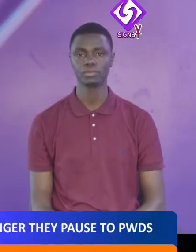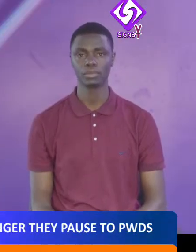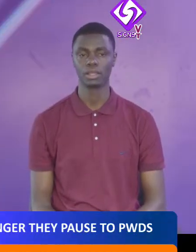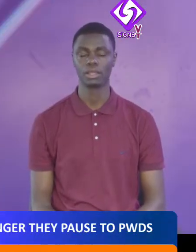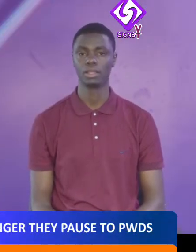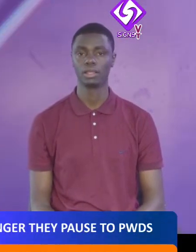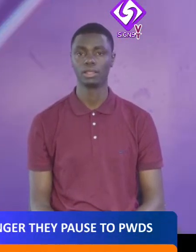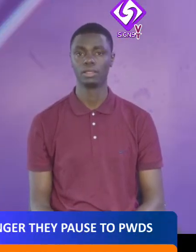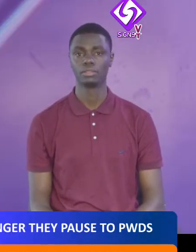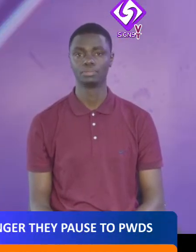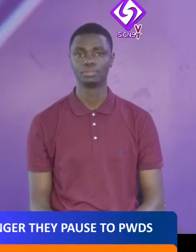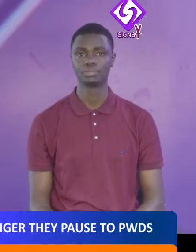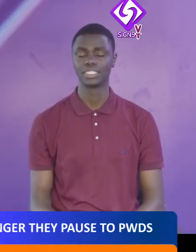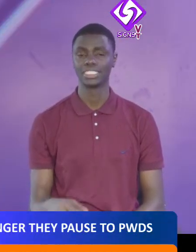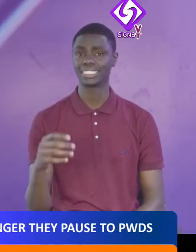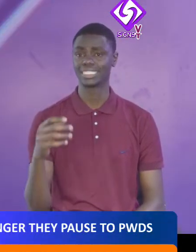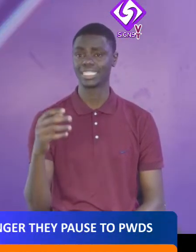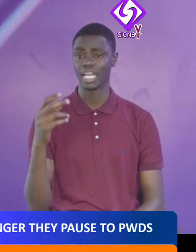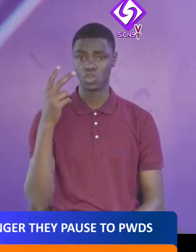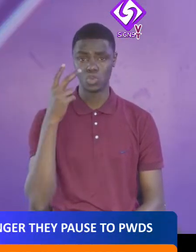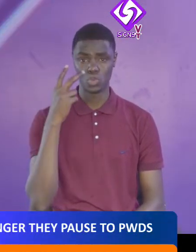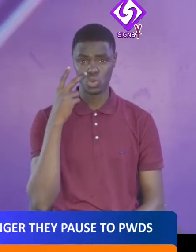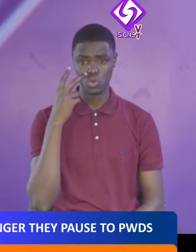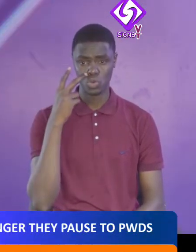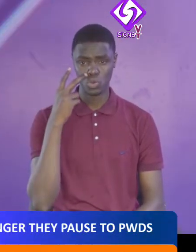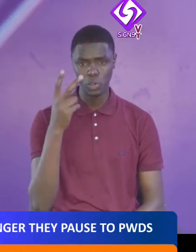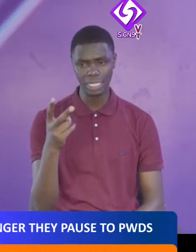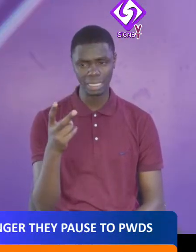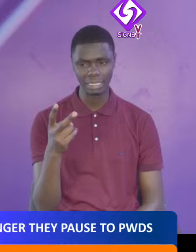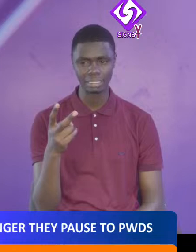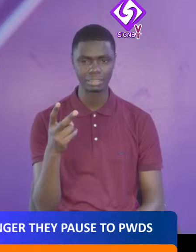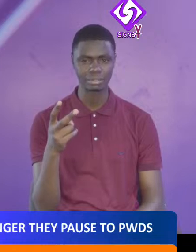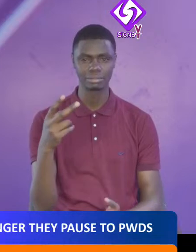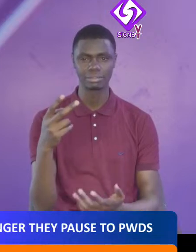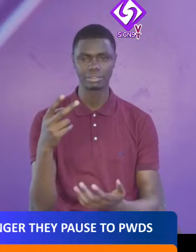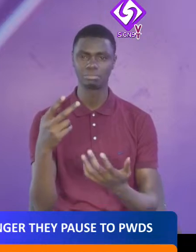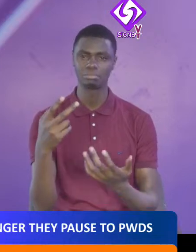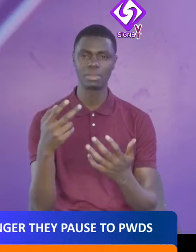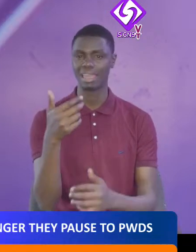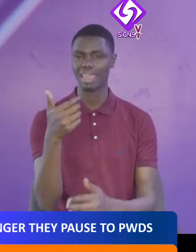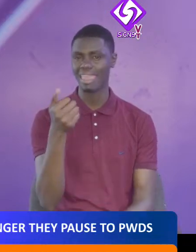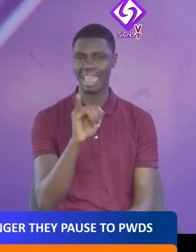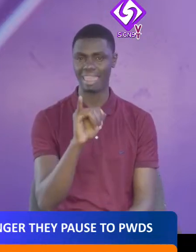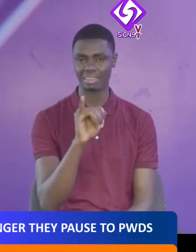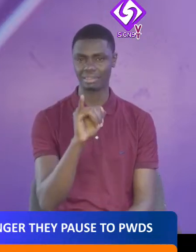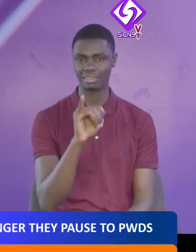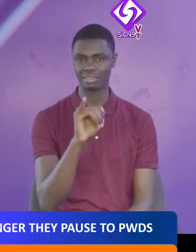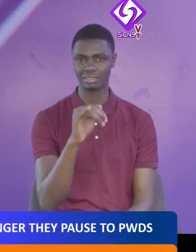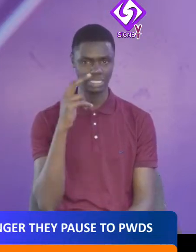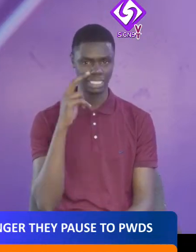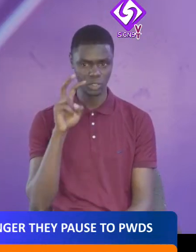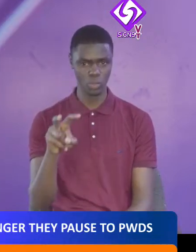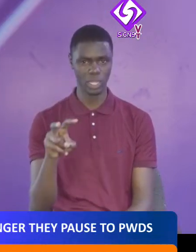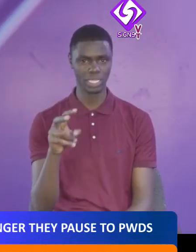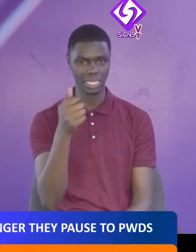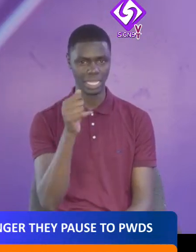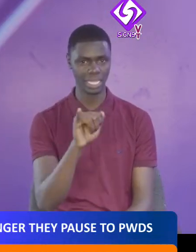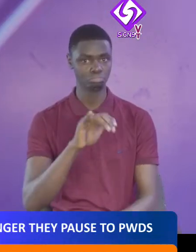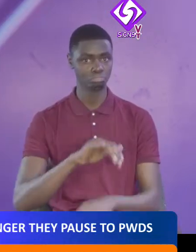want to just look at it from the point of something like as artificial intelligence, Yes. AI. It's a good